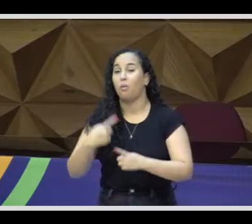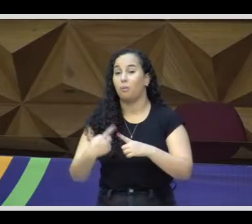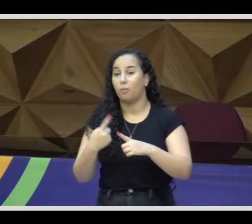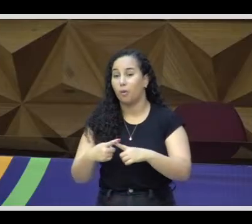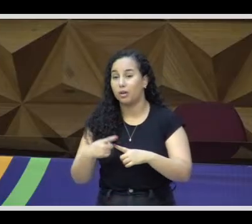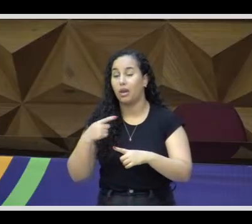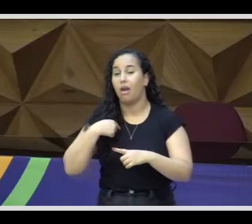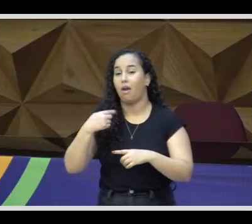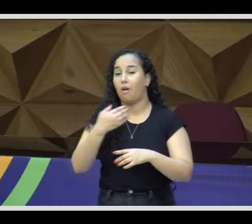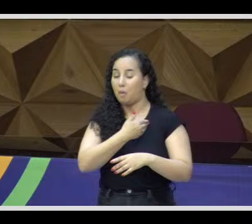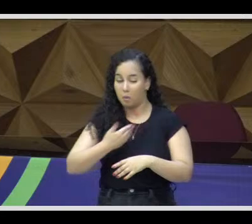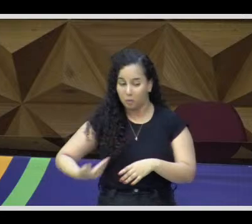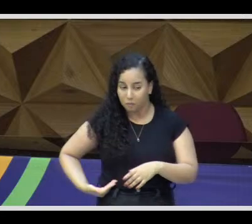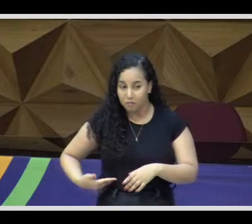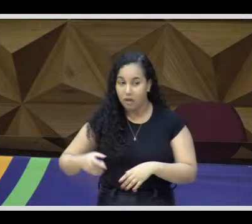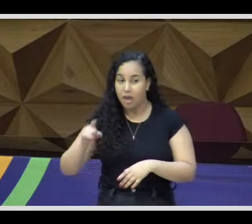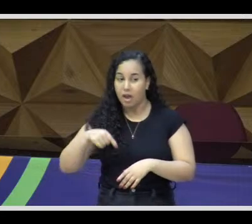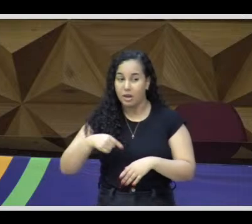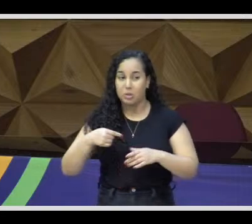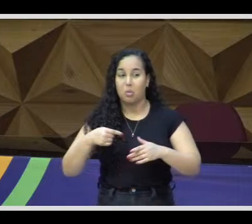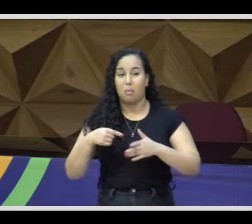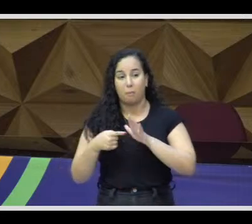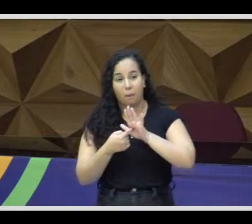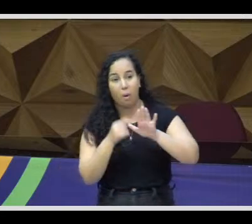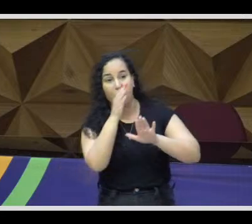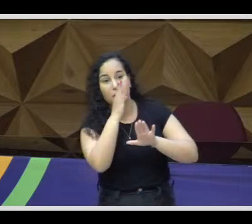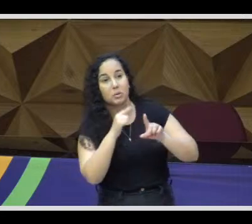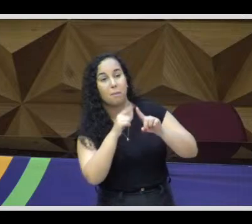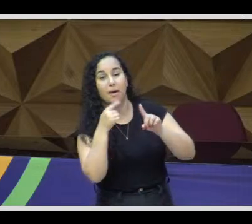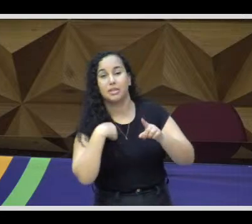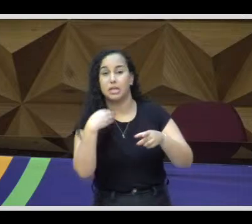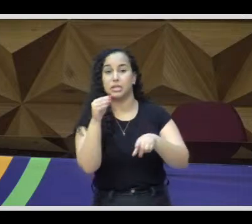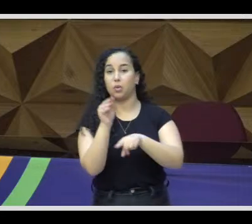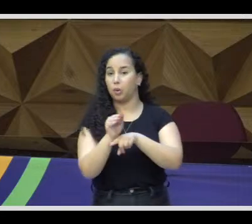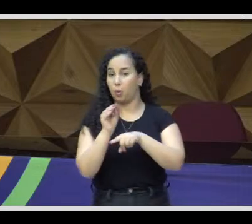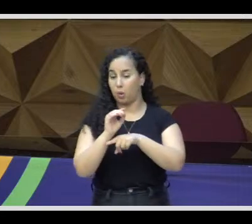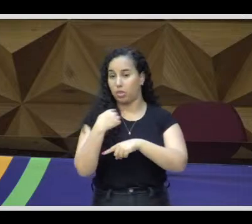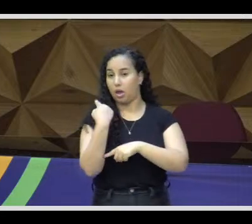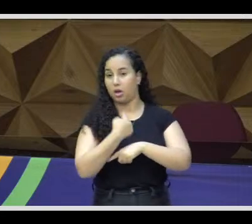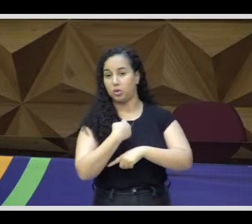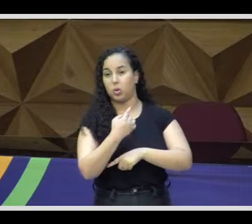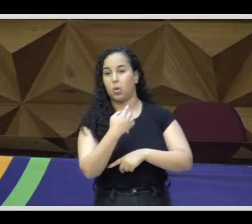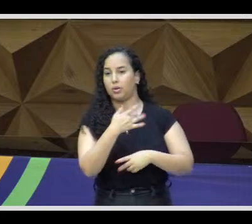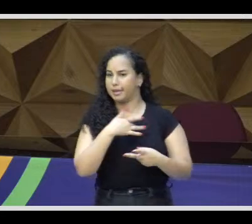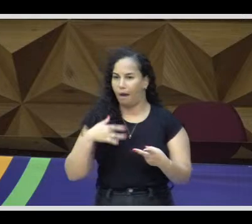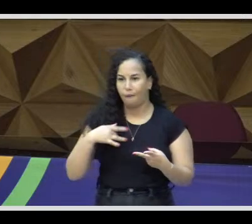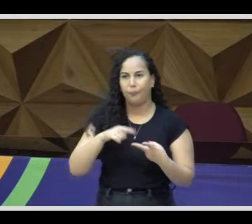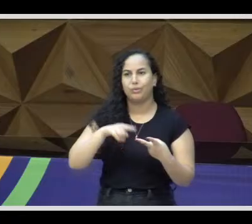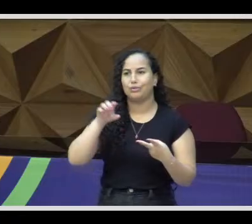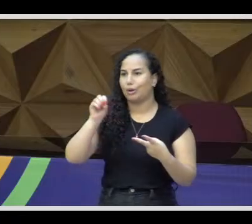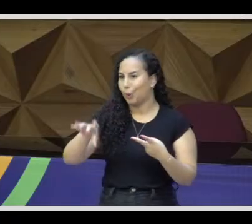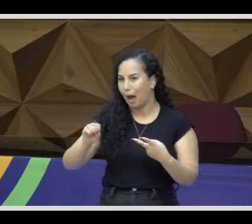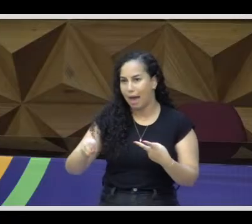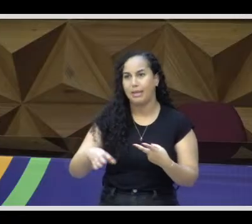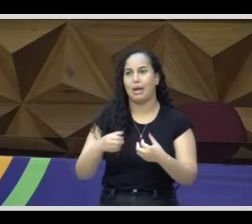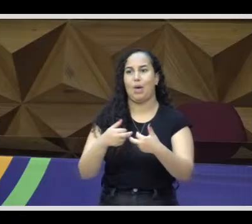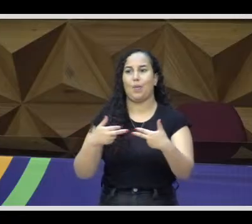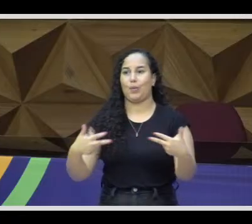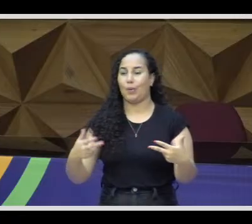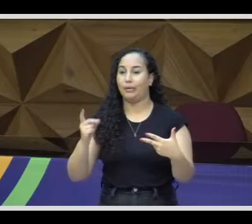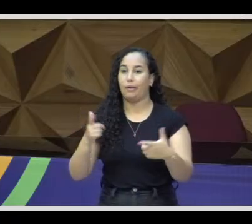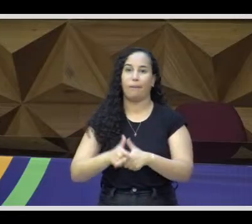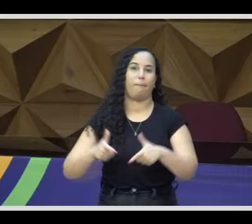Cup to Brazil, but they were not taking care of health, education, and all that, right? So